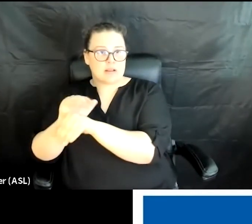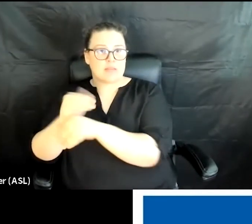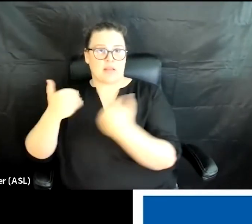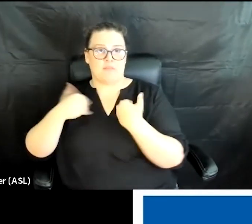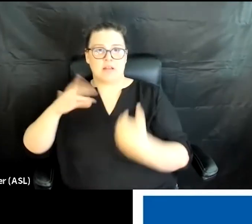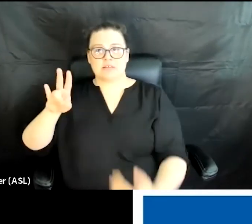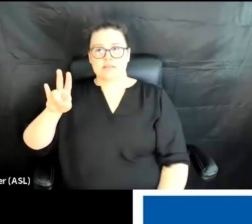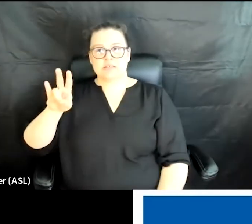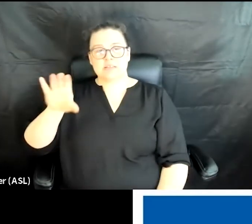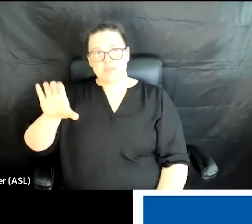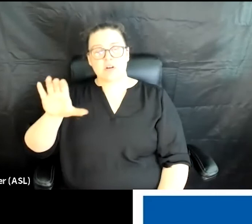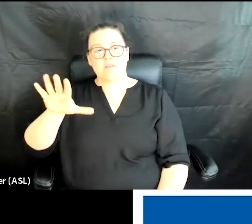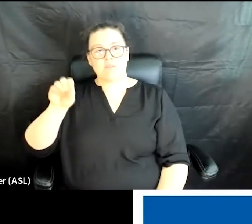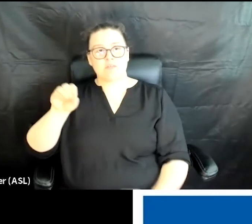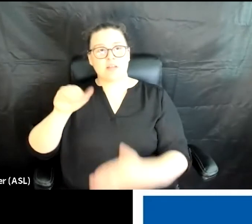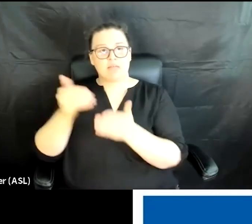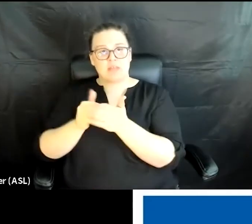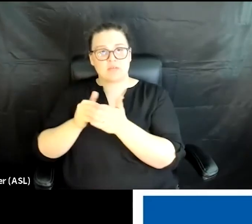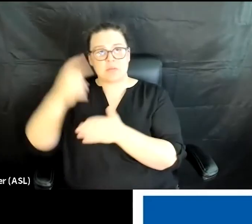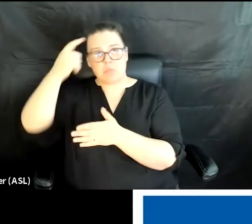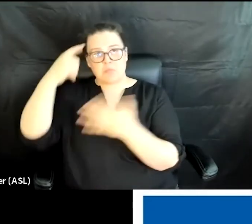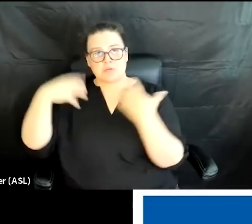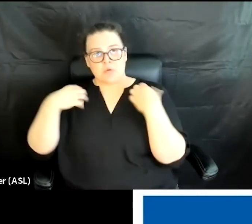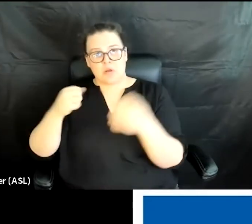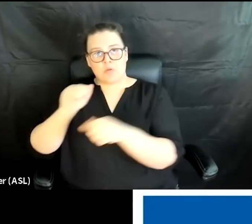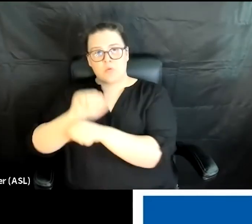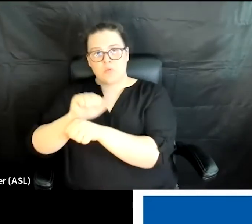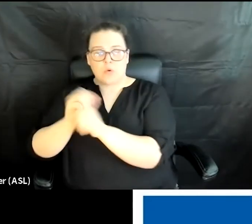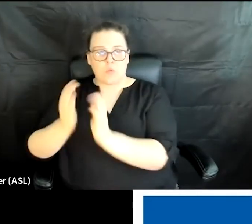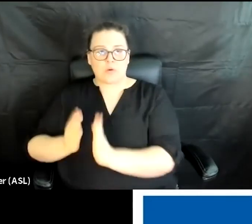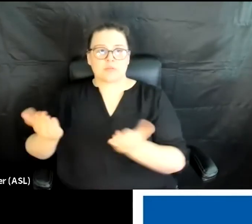750,000 mental health workers in the United States?